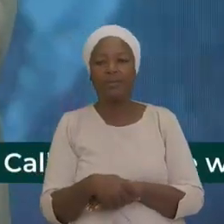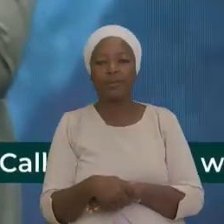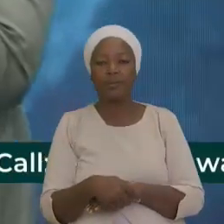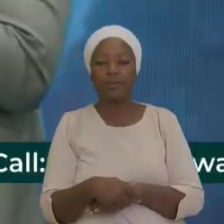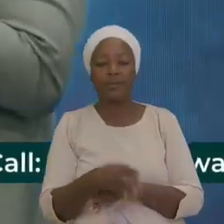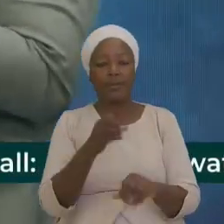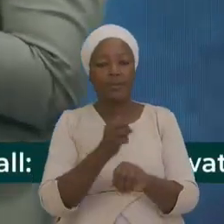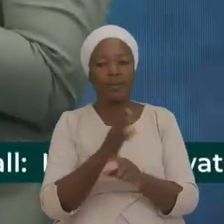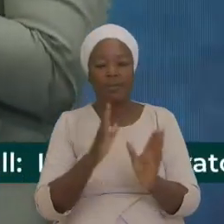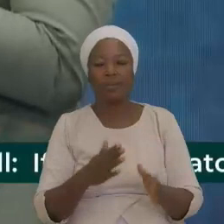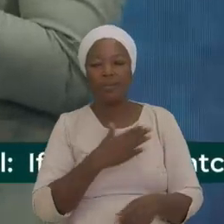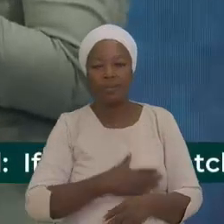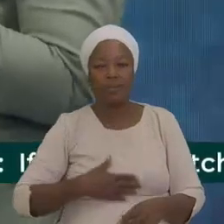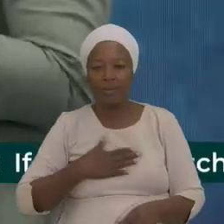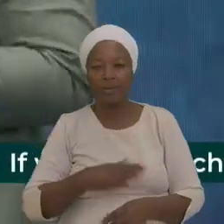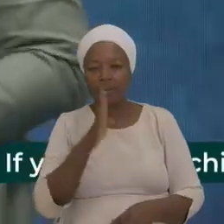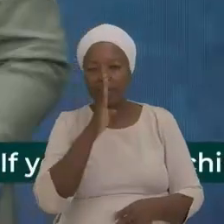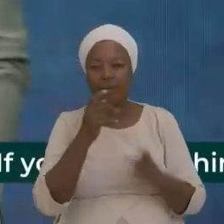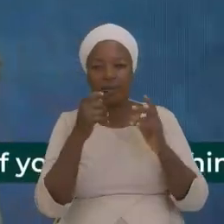Counselors, please hurry up.